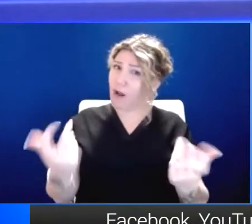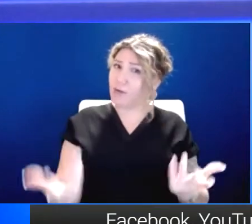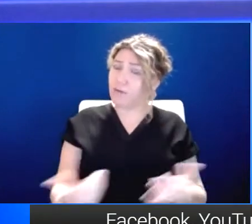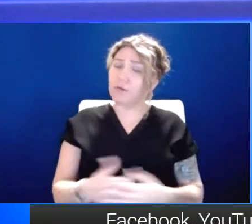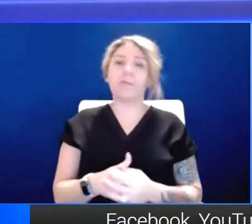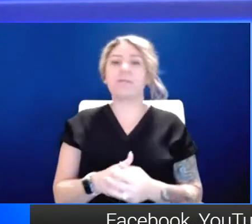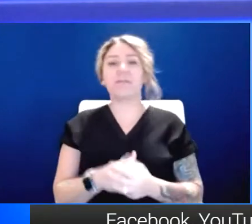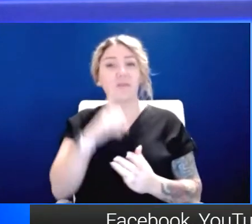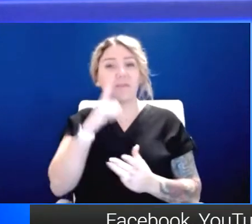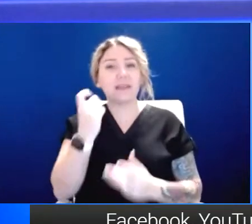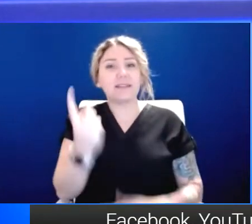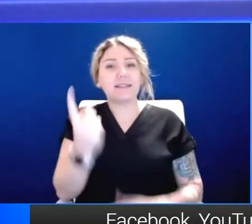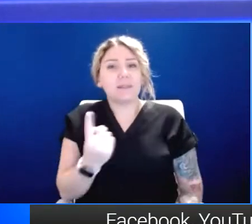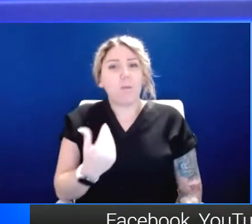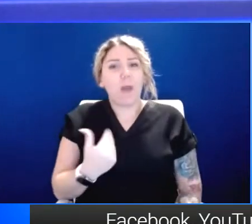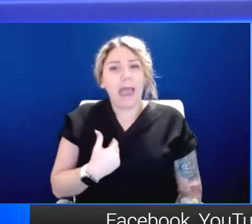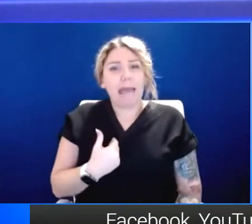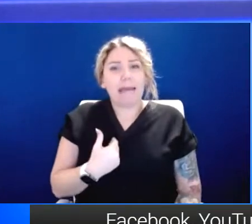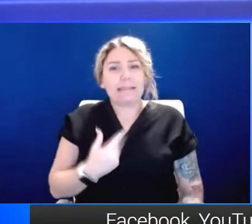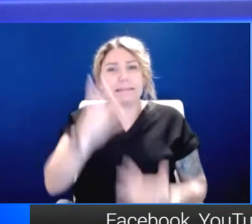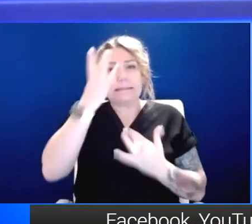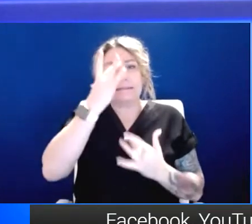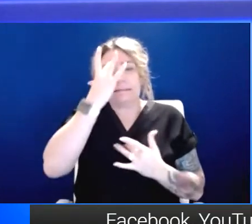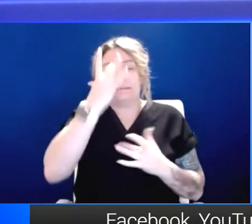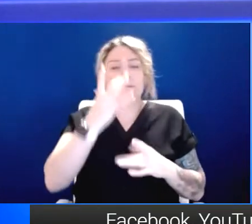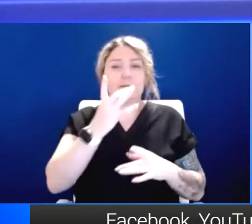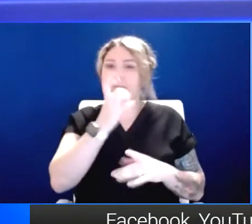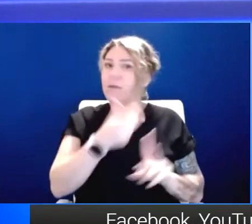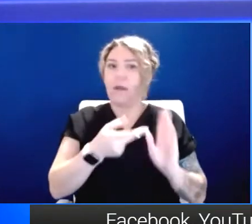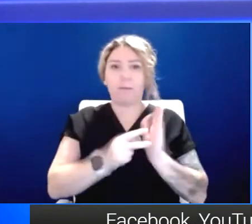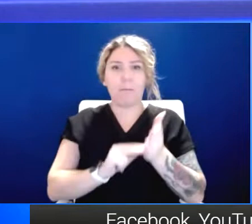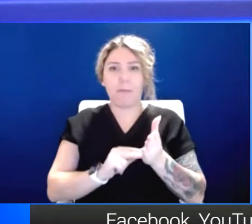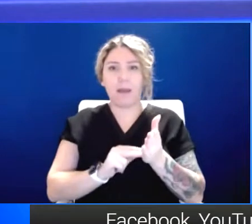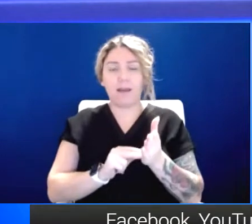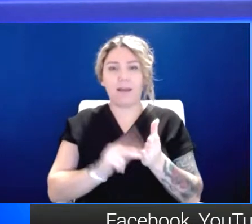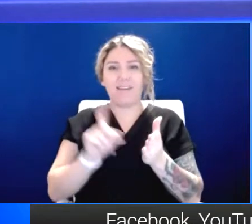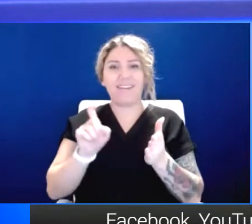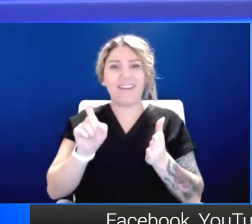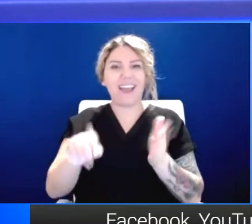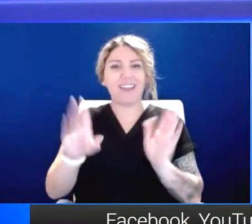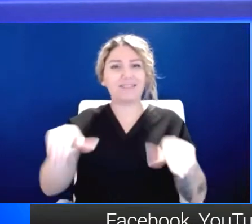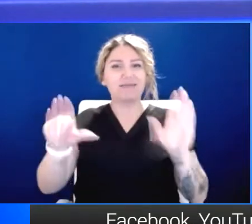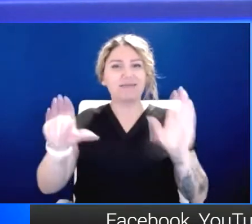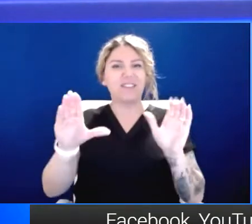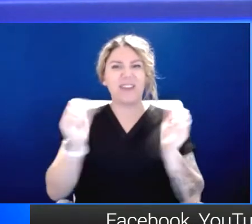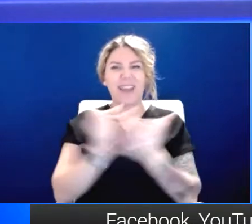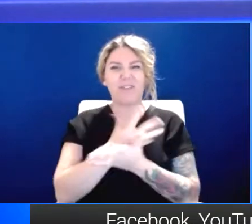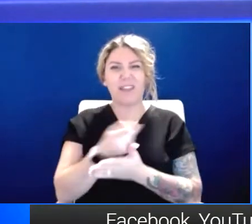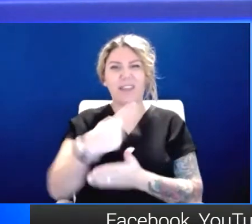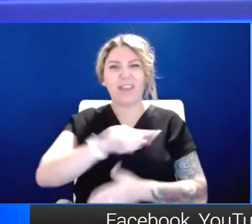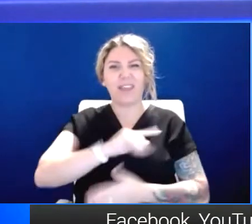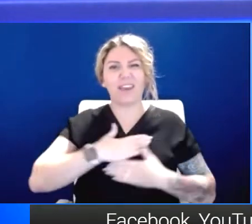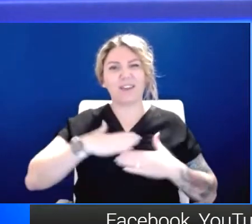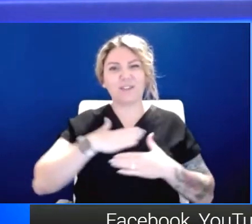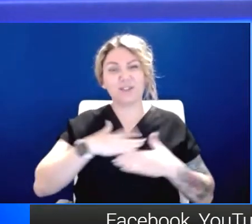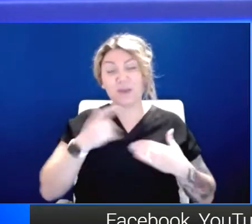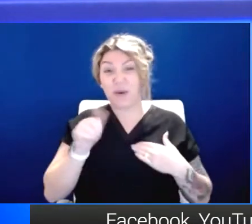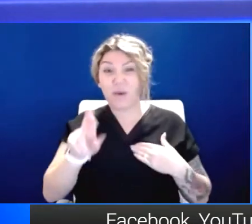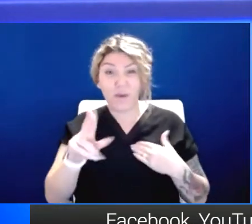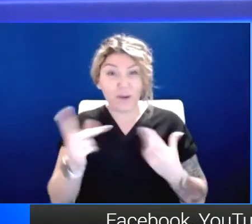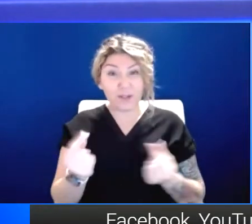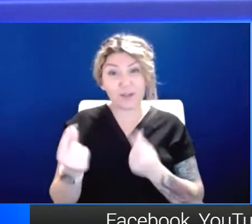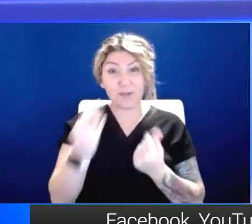someone has Parkinson's does not mean that they have to give up all the things they enjoy or things they do on a